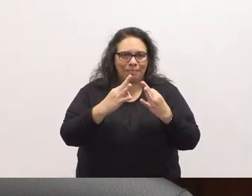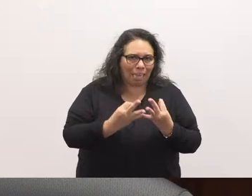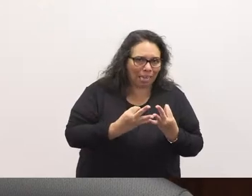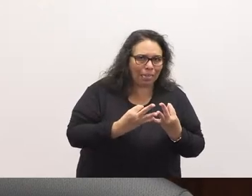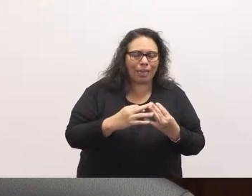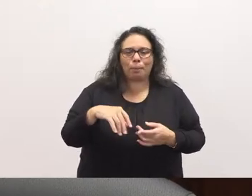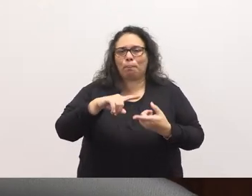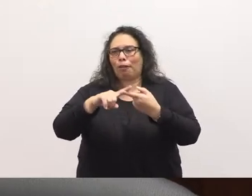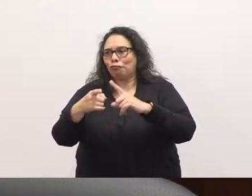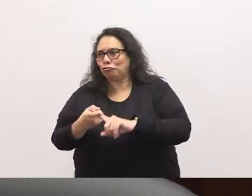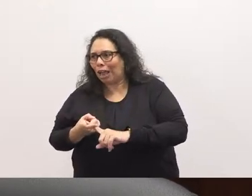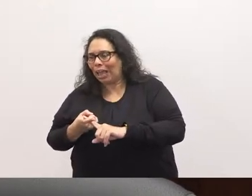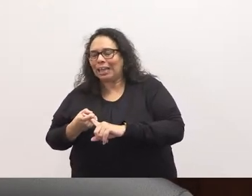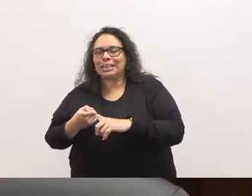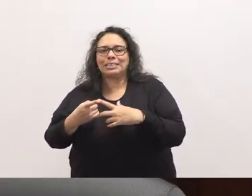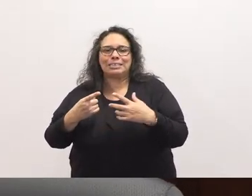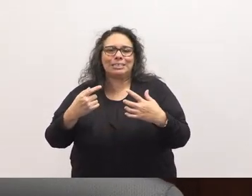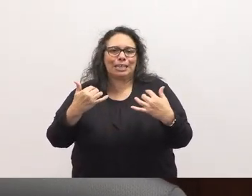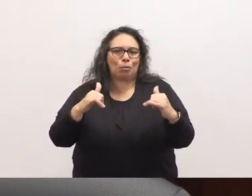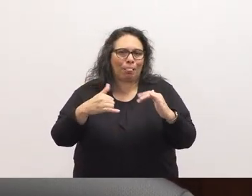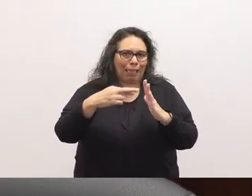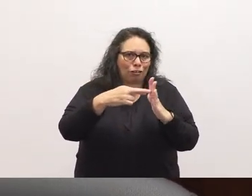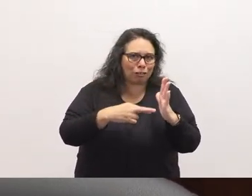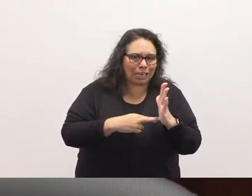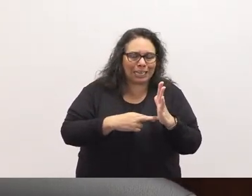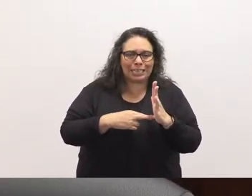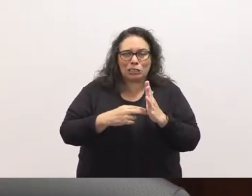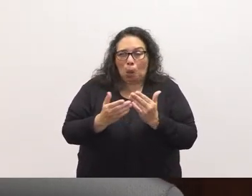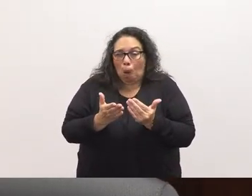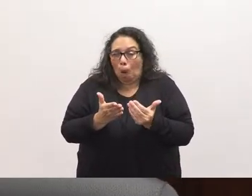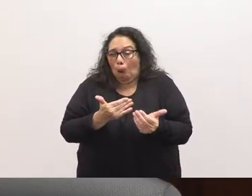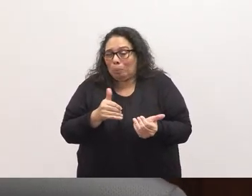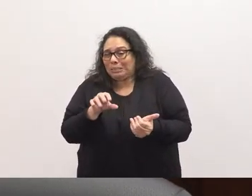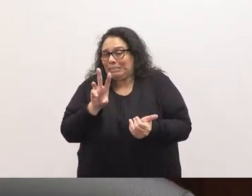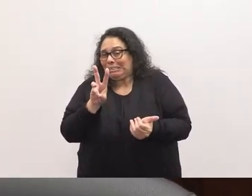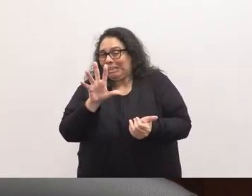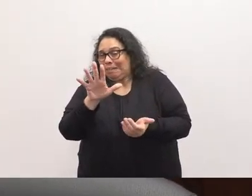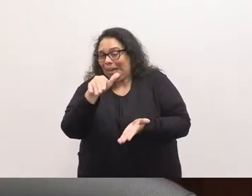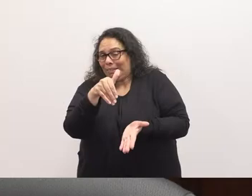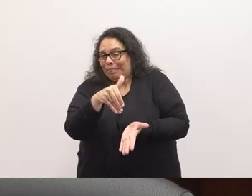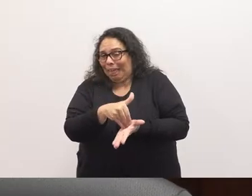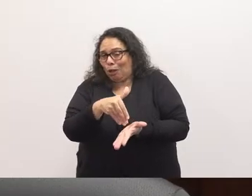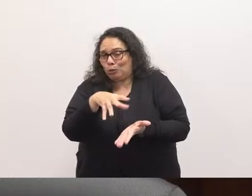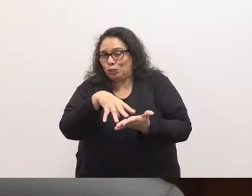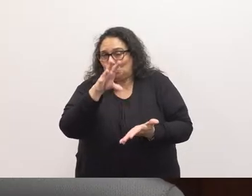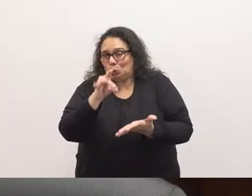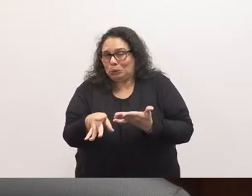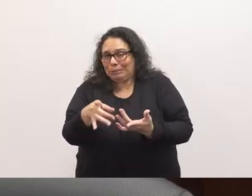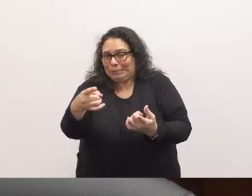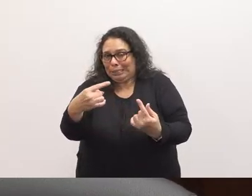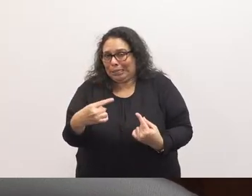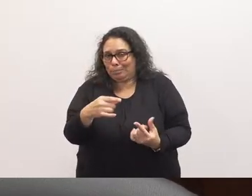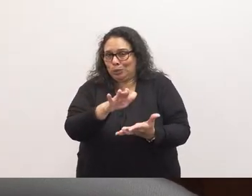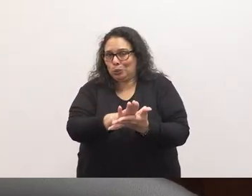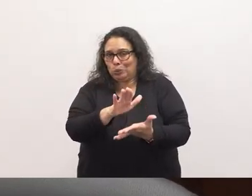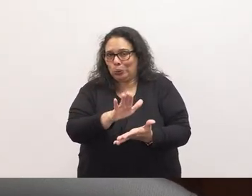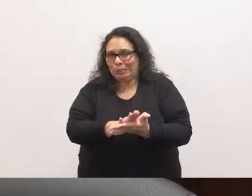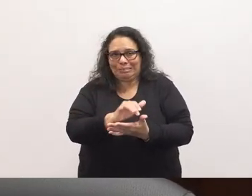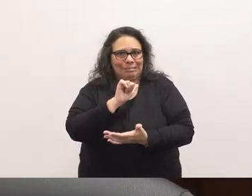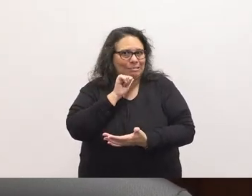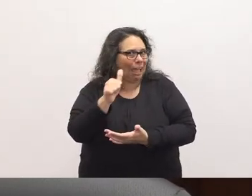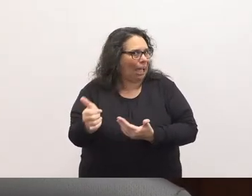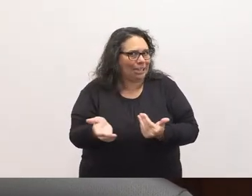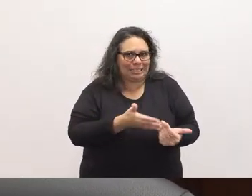that played a role in getting those almost 65,000 students onto our schools. And it's no easy